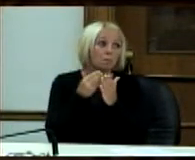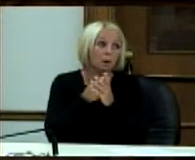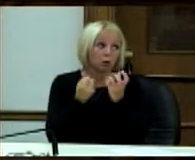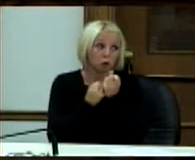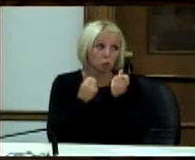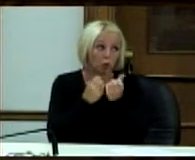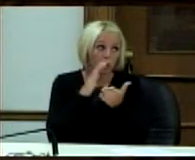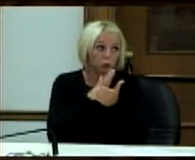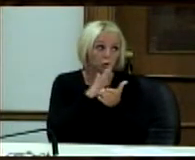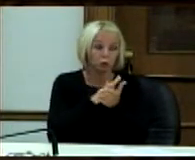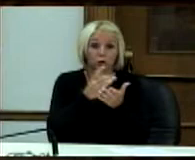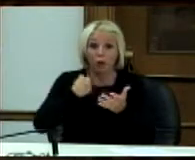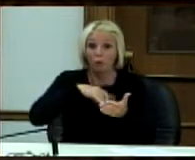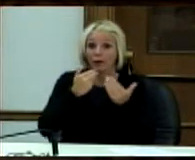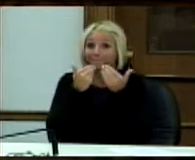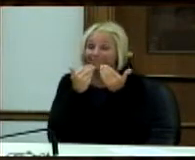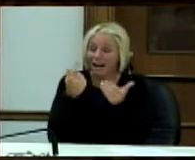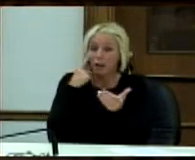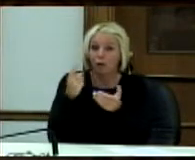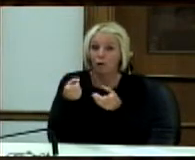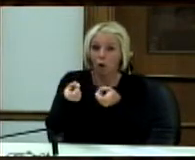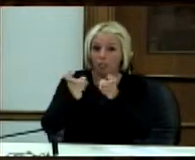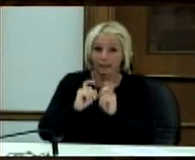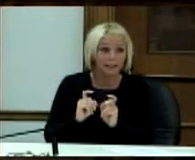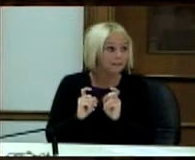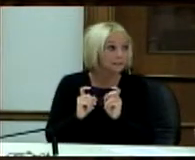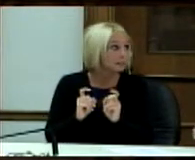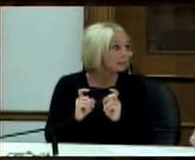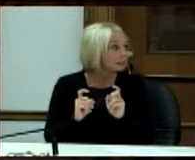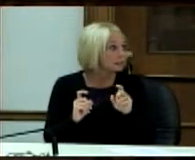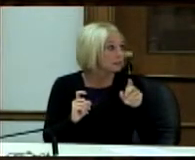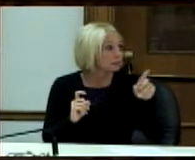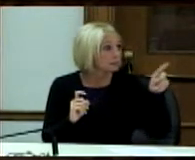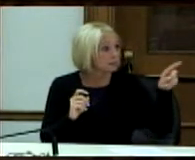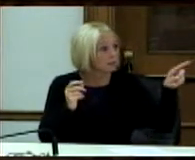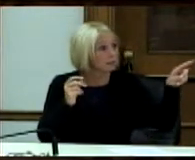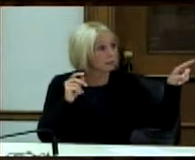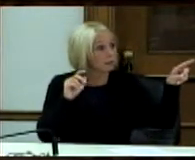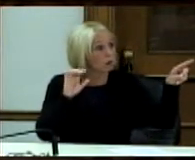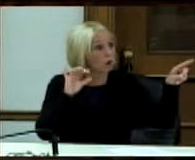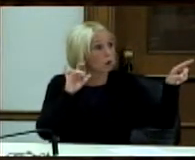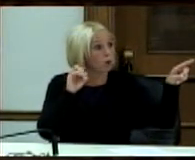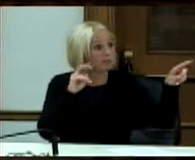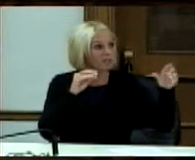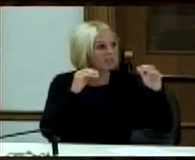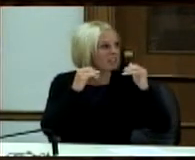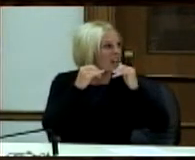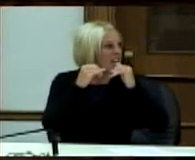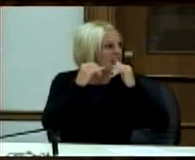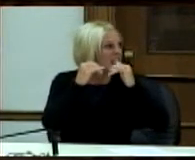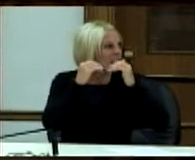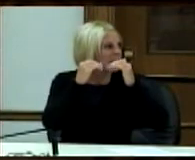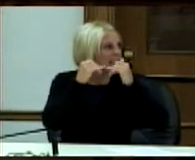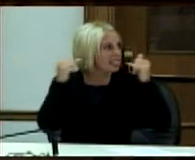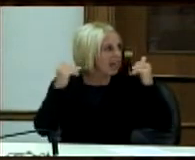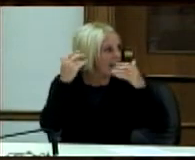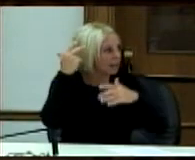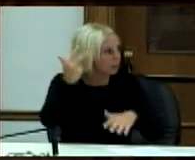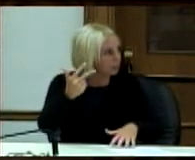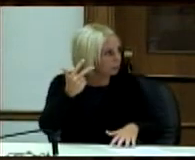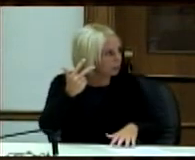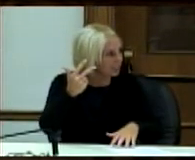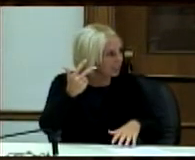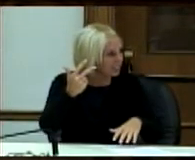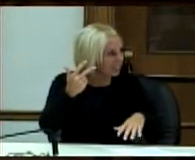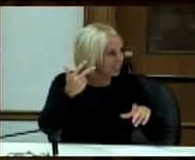and we thank you for these gifts. Mr. Chair, is that a right figure in line 3? I don't know. That's, That might just be the